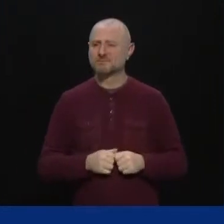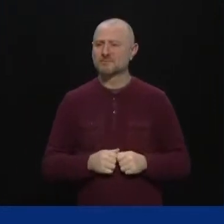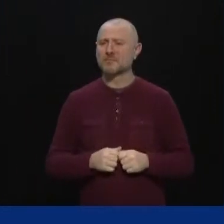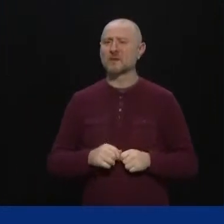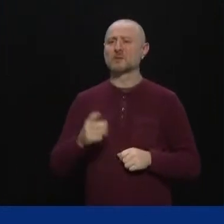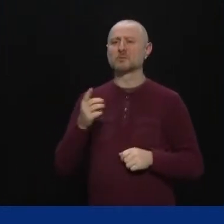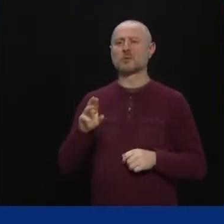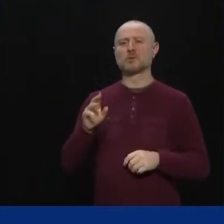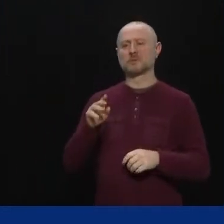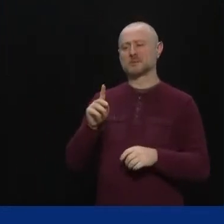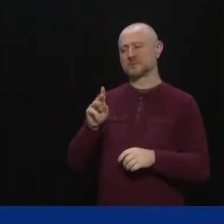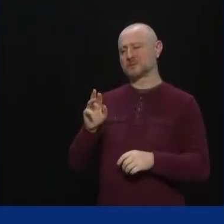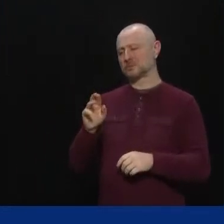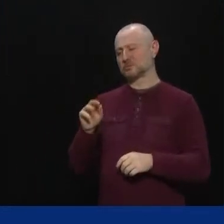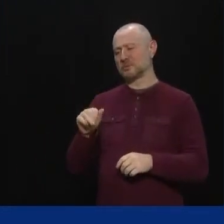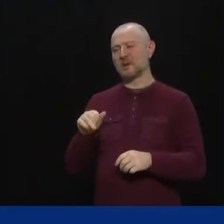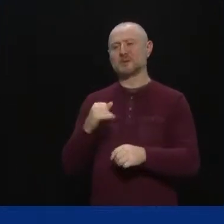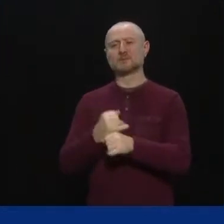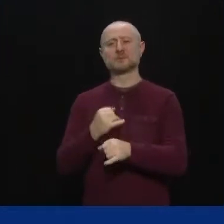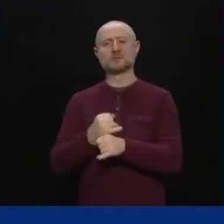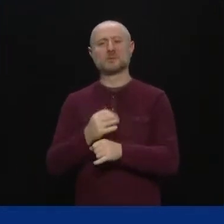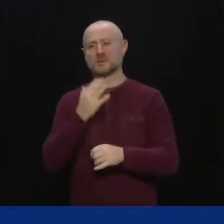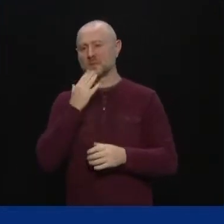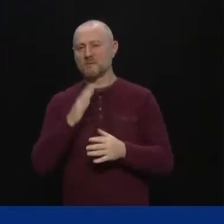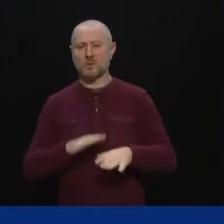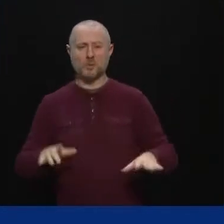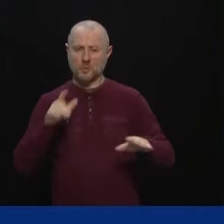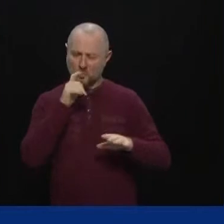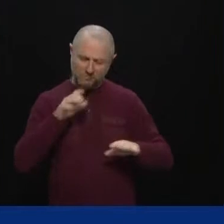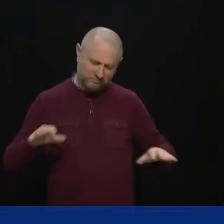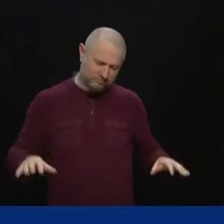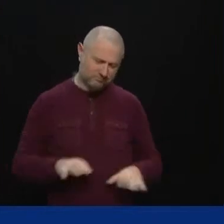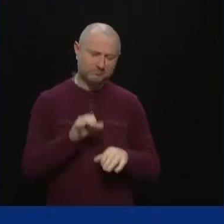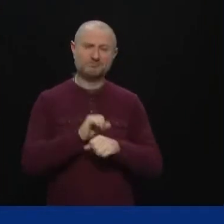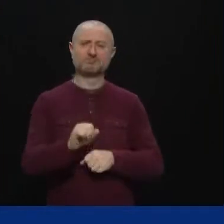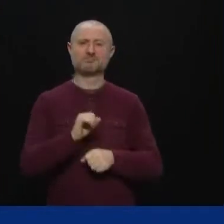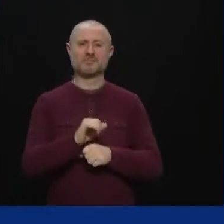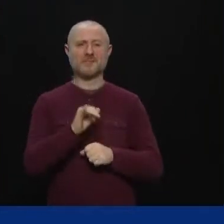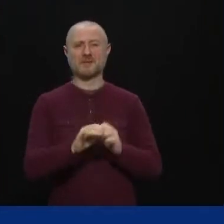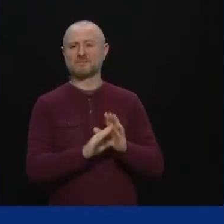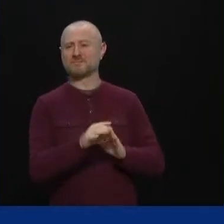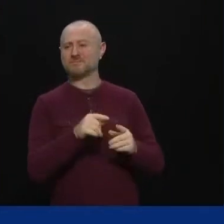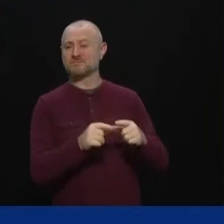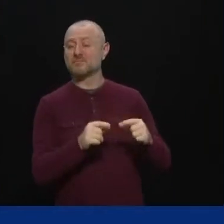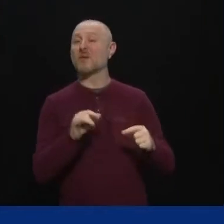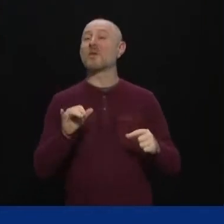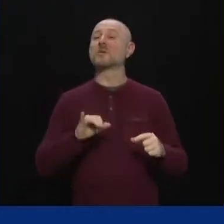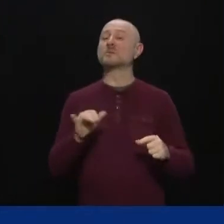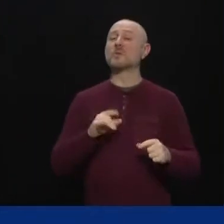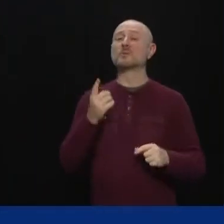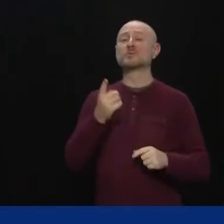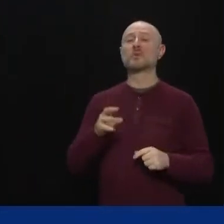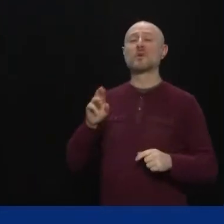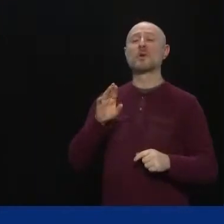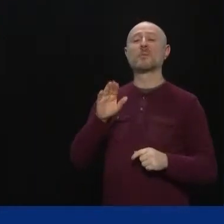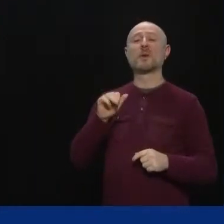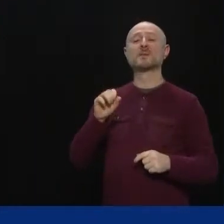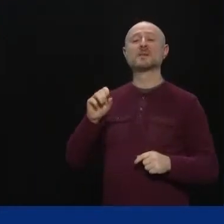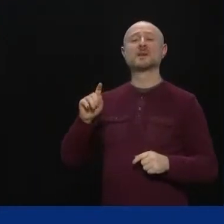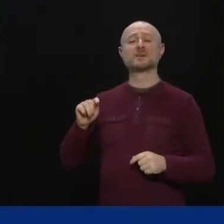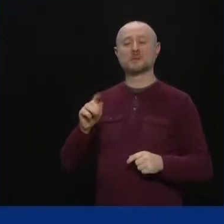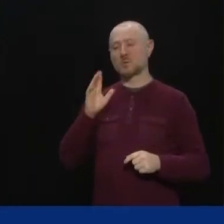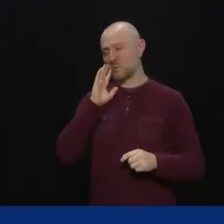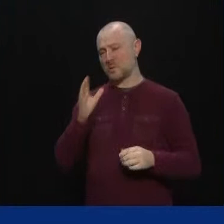Institute, and thank everyone who's been involved with that today. I'm also joined by Dr. Mary Bassett, who you'll be hearing from in a couple of